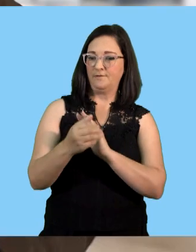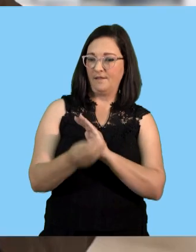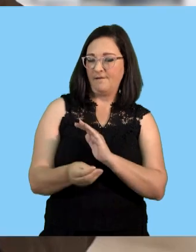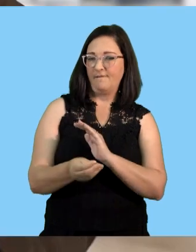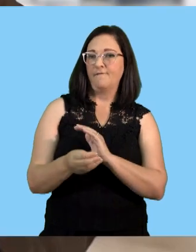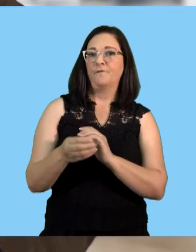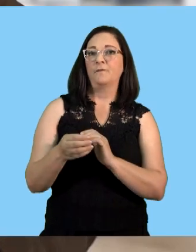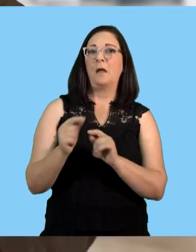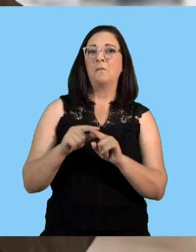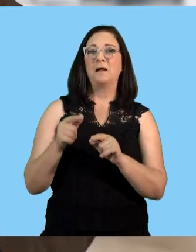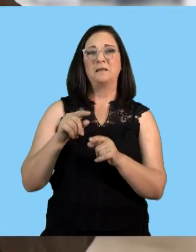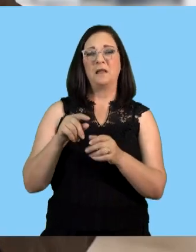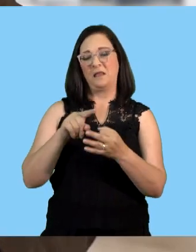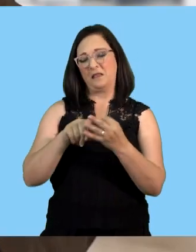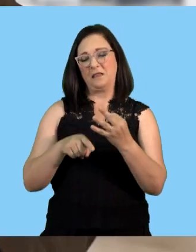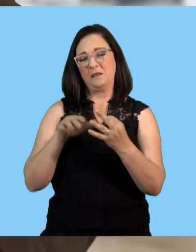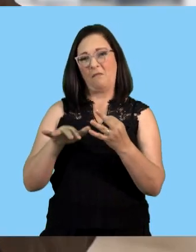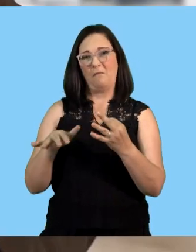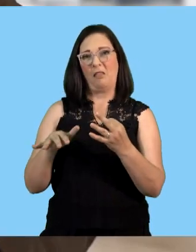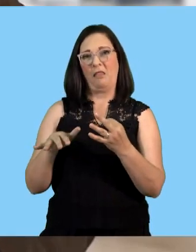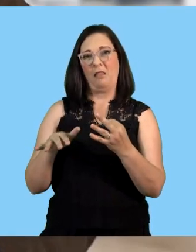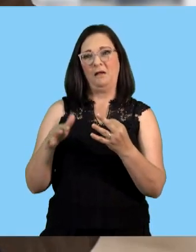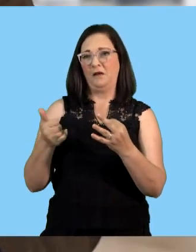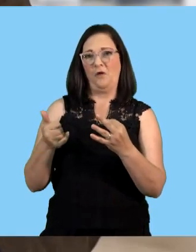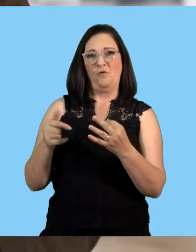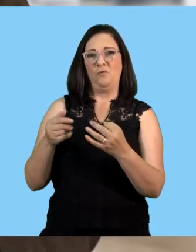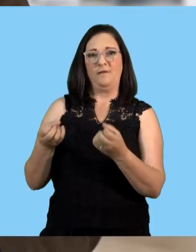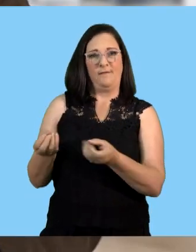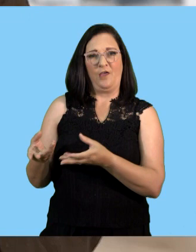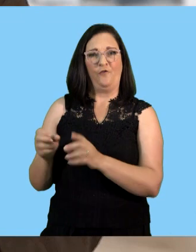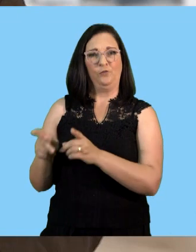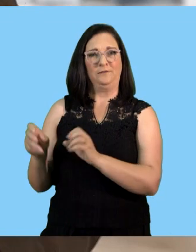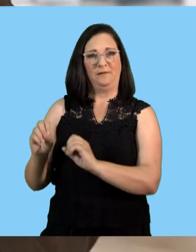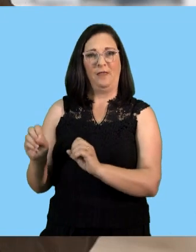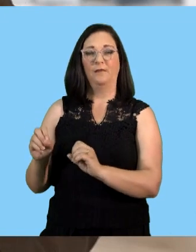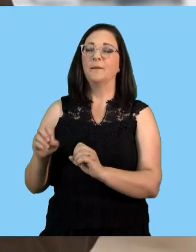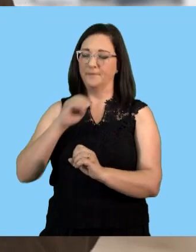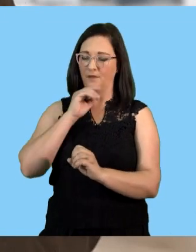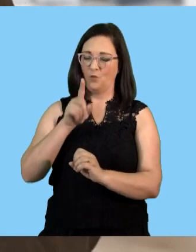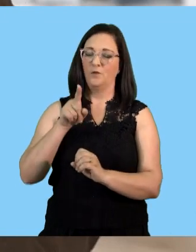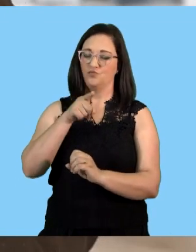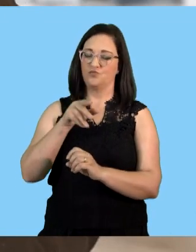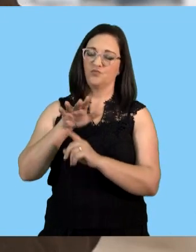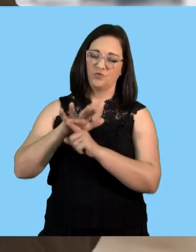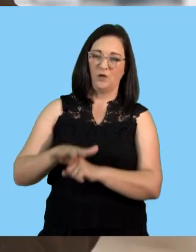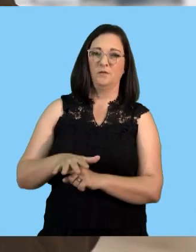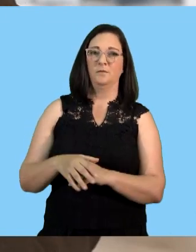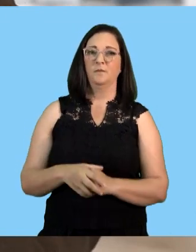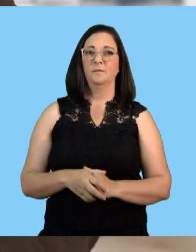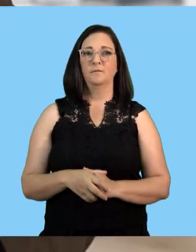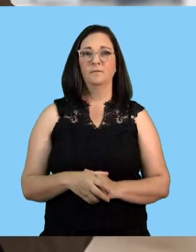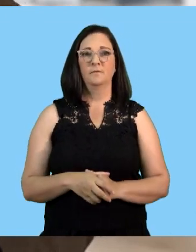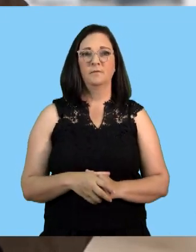management position at the expense of these people, then it means you're being discriminatory. Then let us look at the penalties